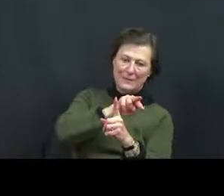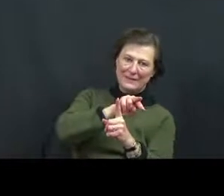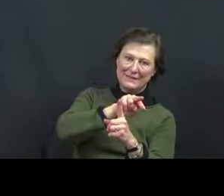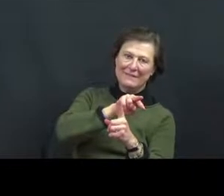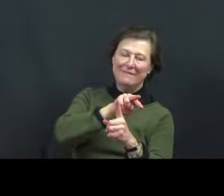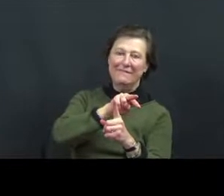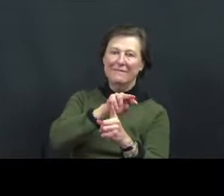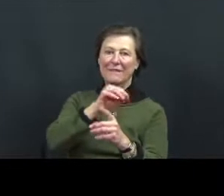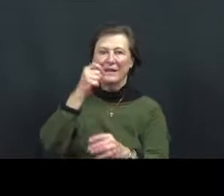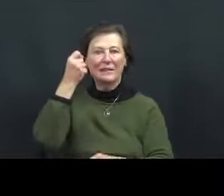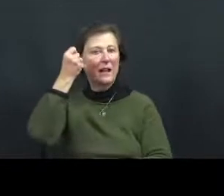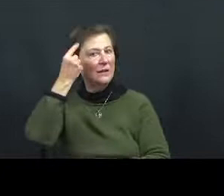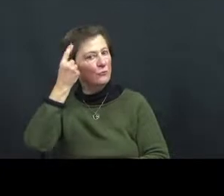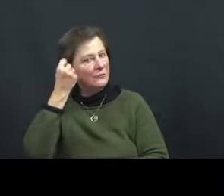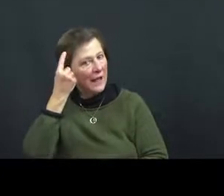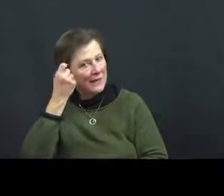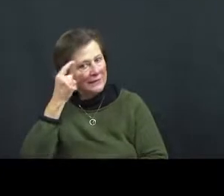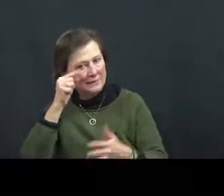and understandings.